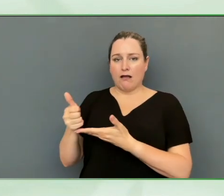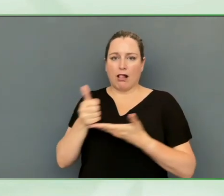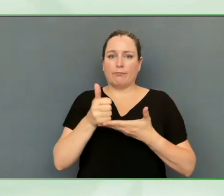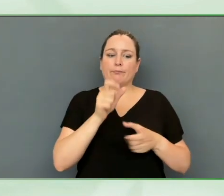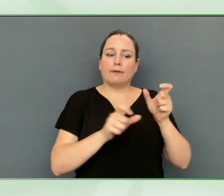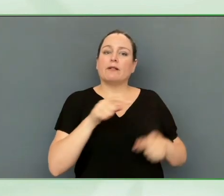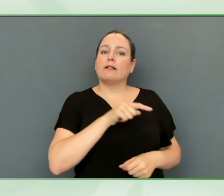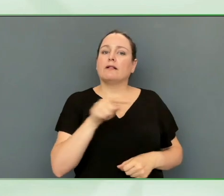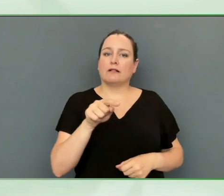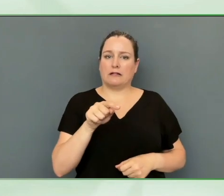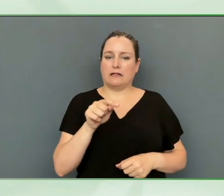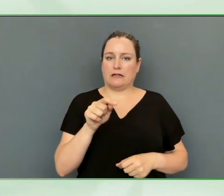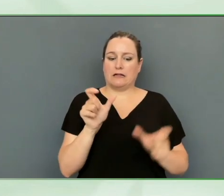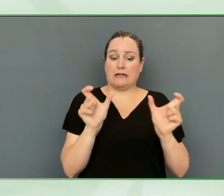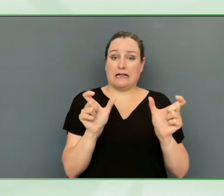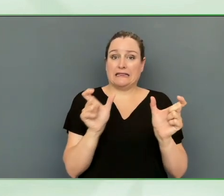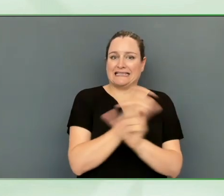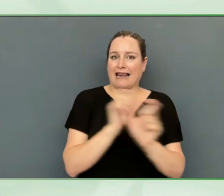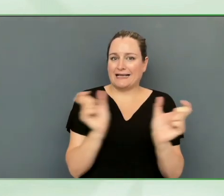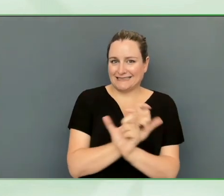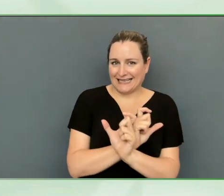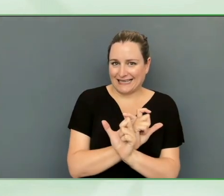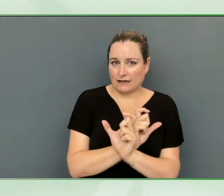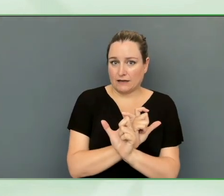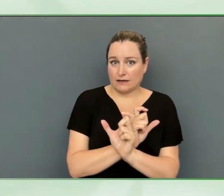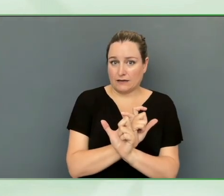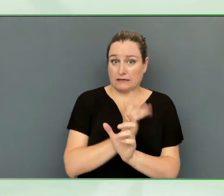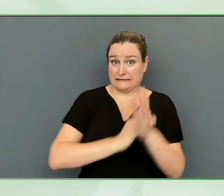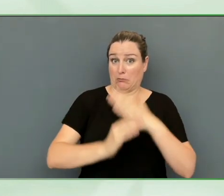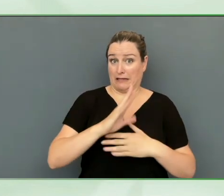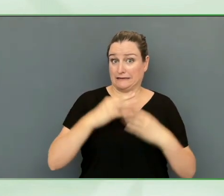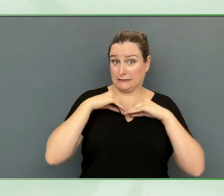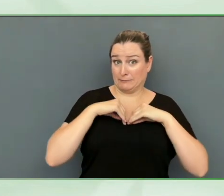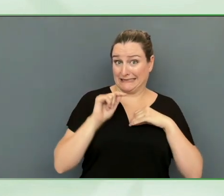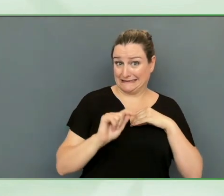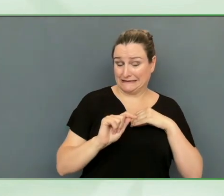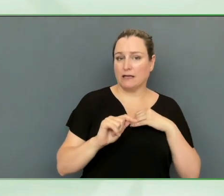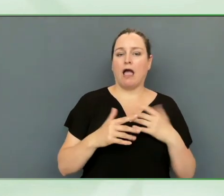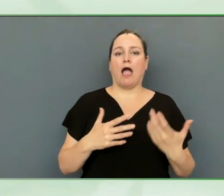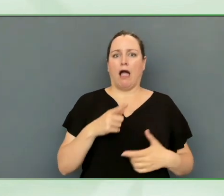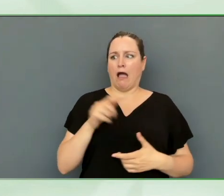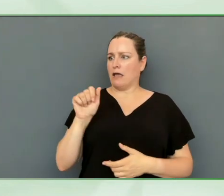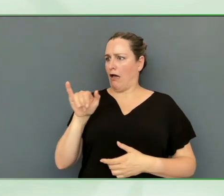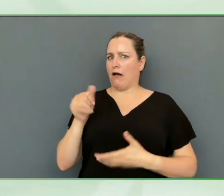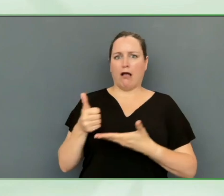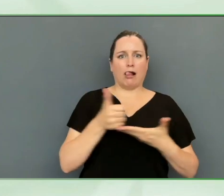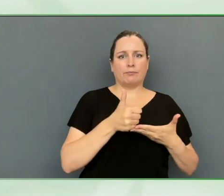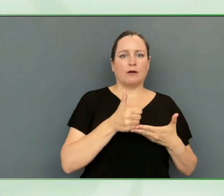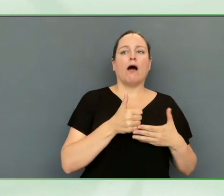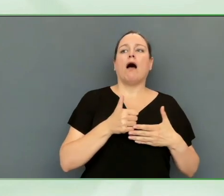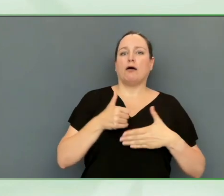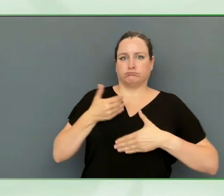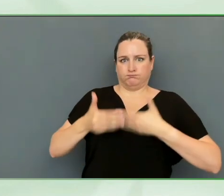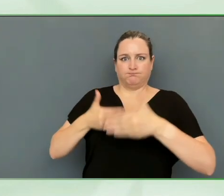efficient. I'm not aware of any ways it is actually right now being used for recruitment